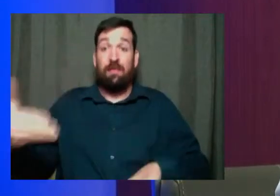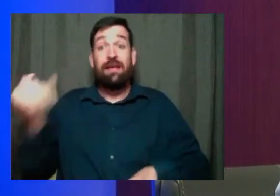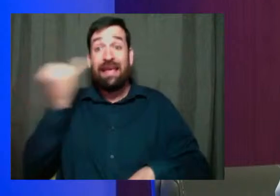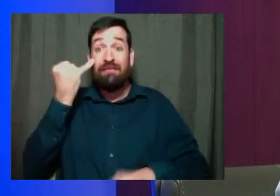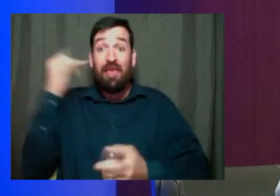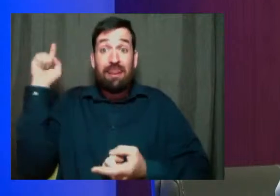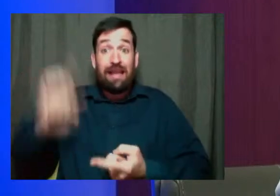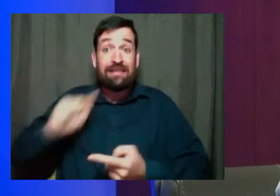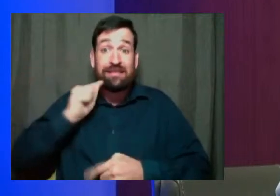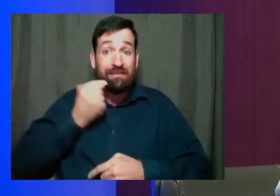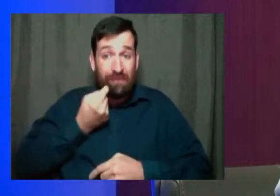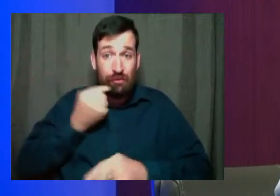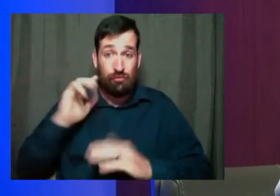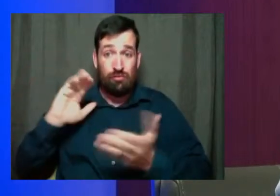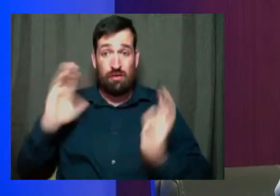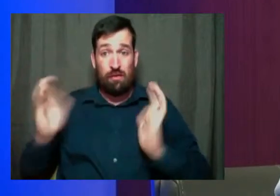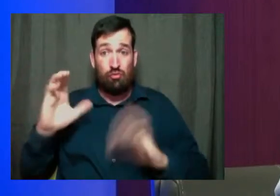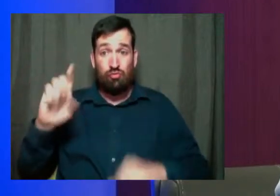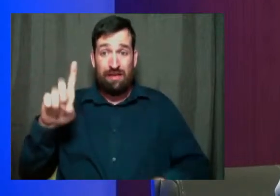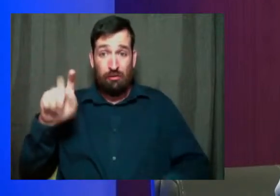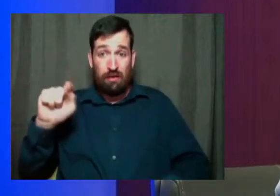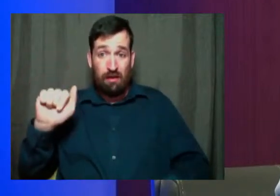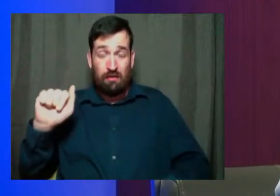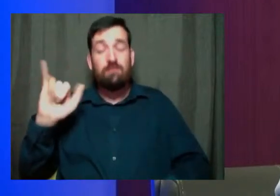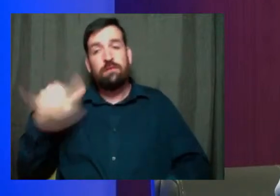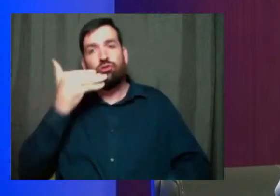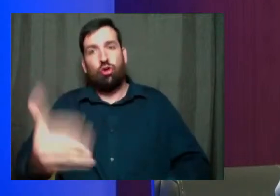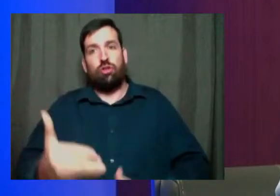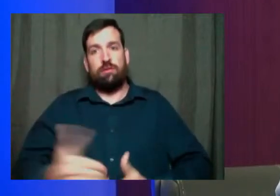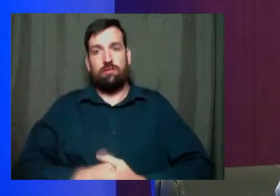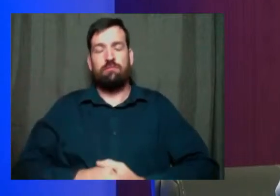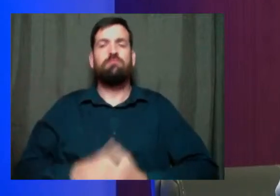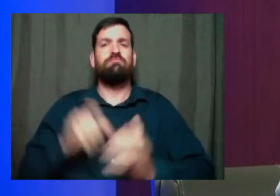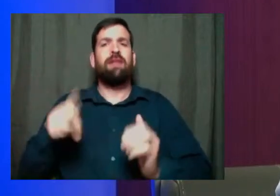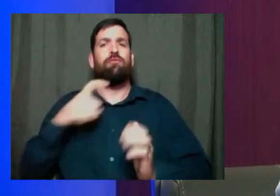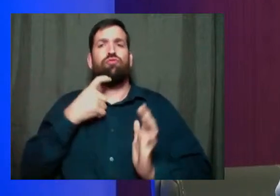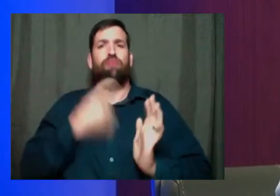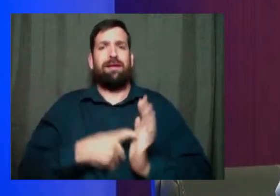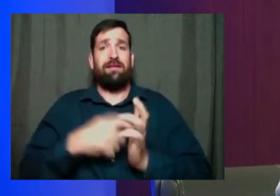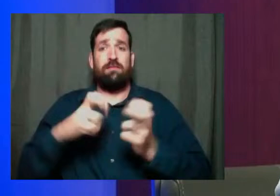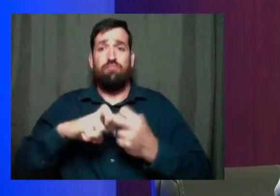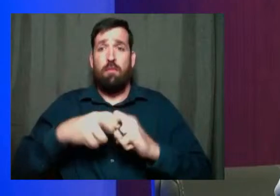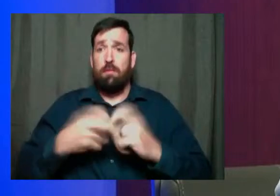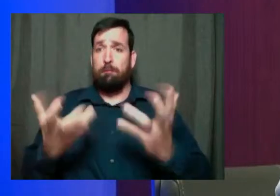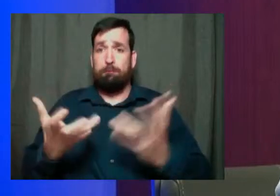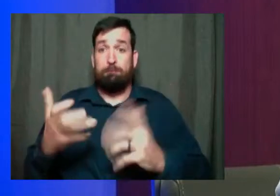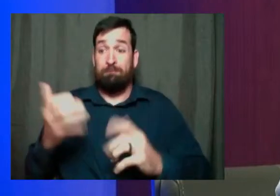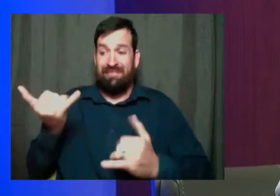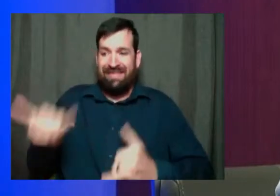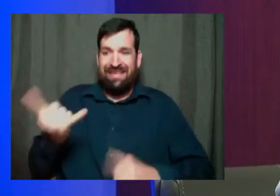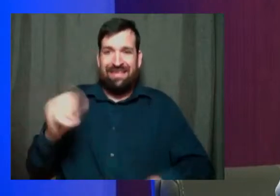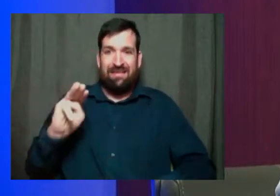out to be a good thing. But the problem is, and what I think we have to recognize, is that these mutations,